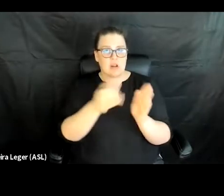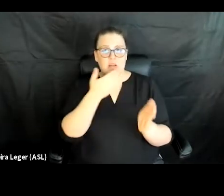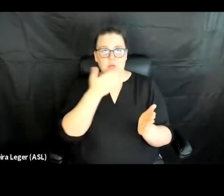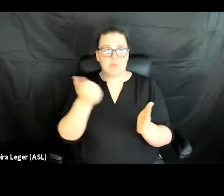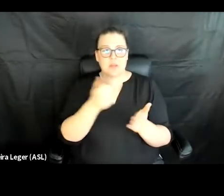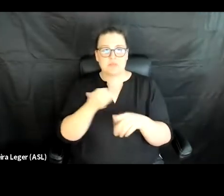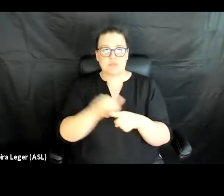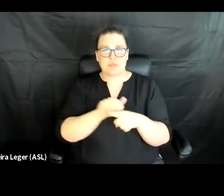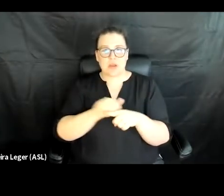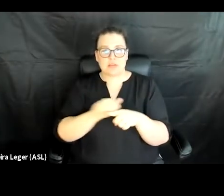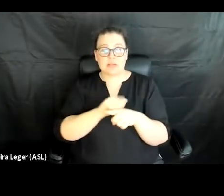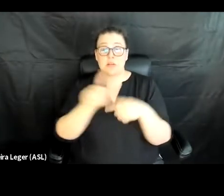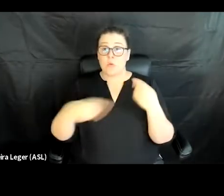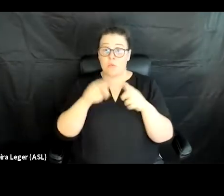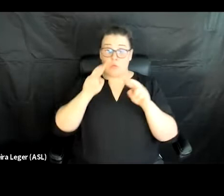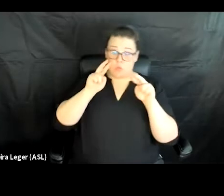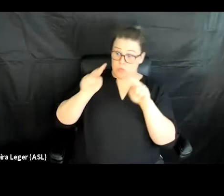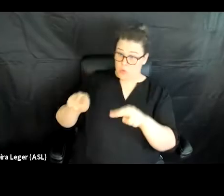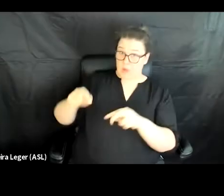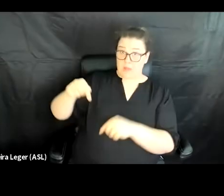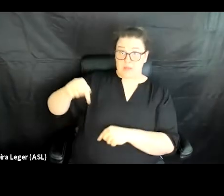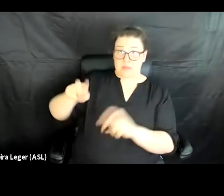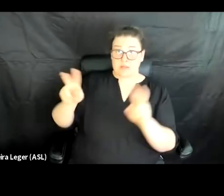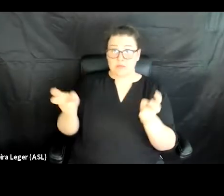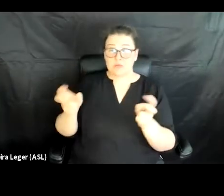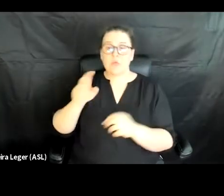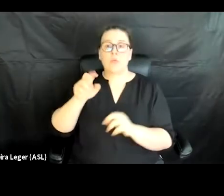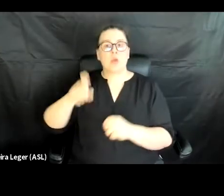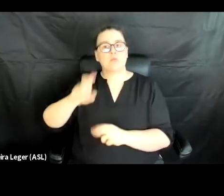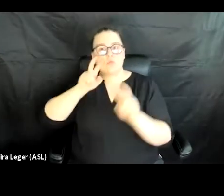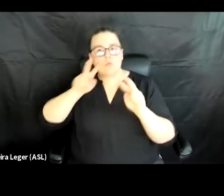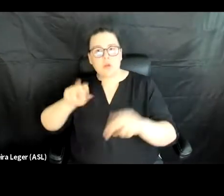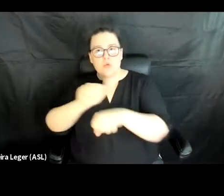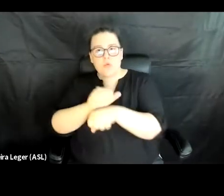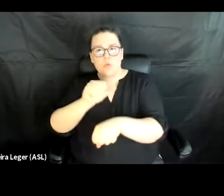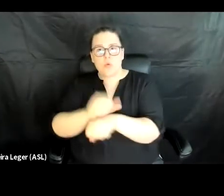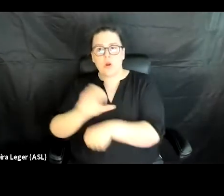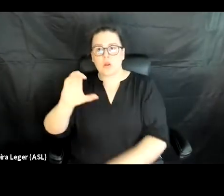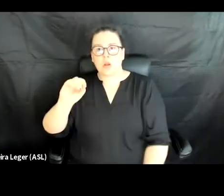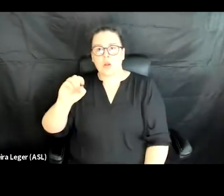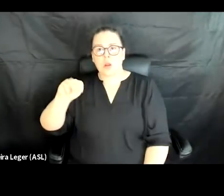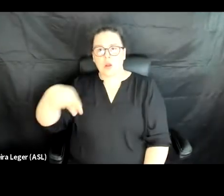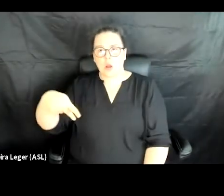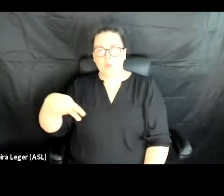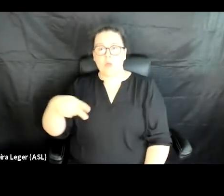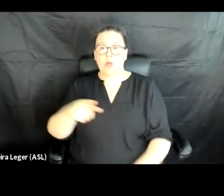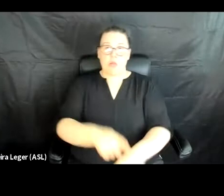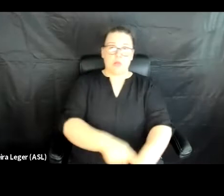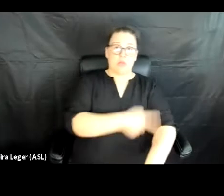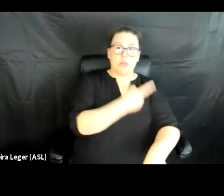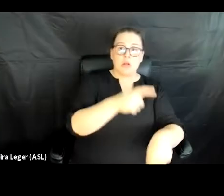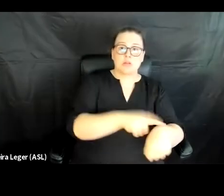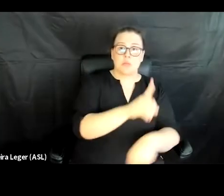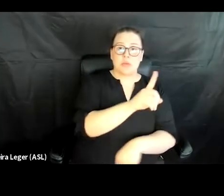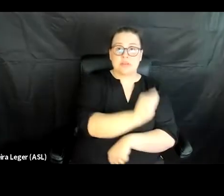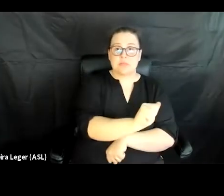we look at this issue, we have to look at workers' compensation and long-term and short-term disability